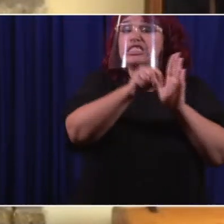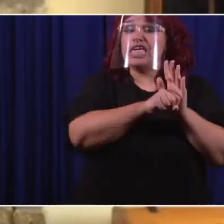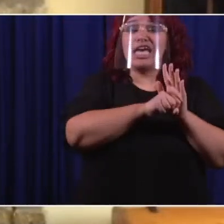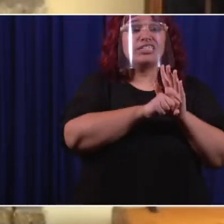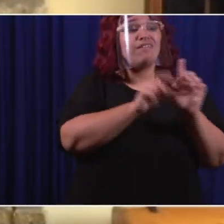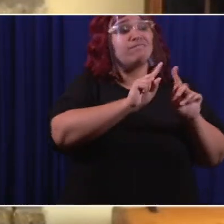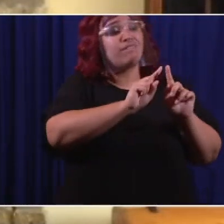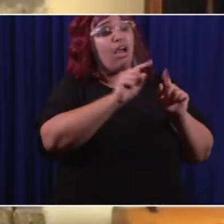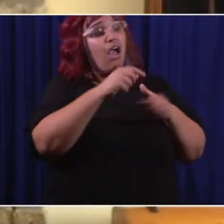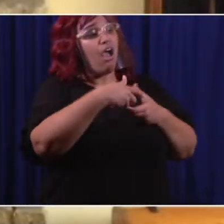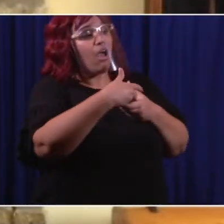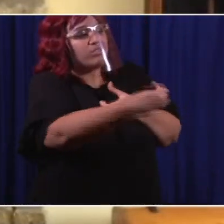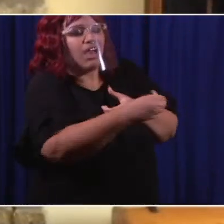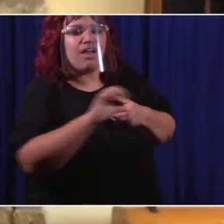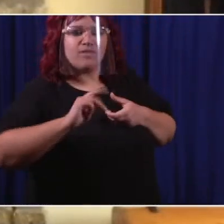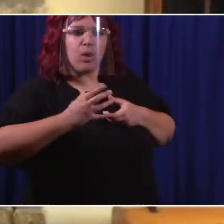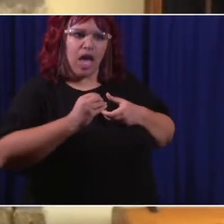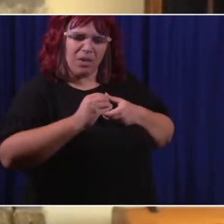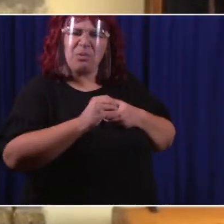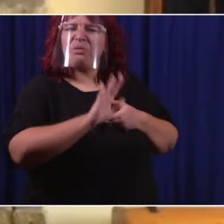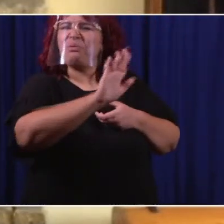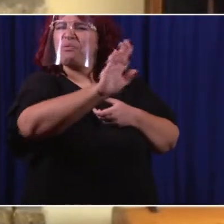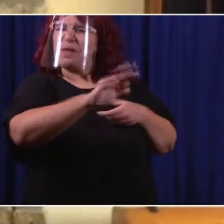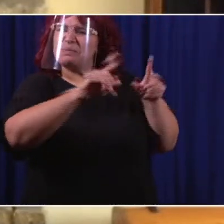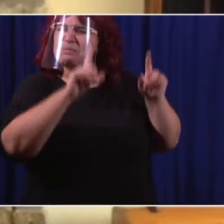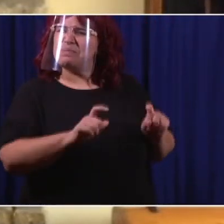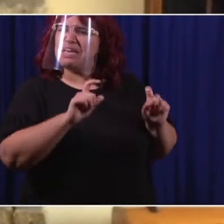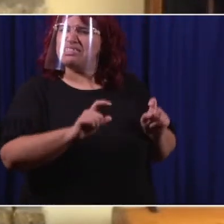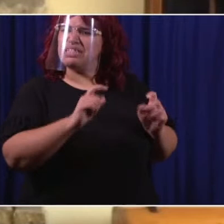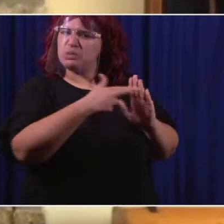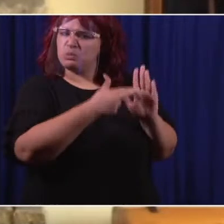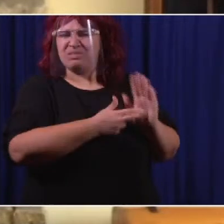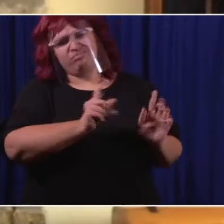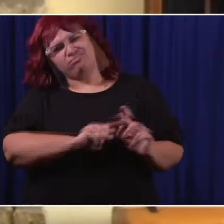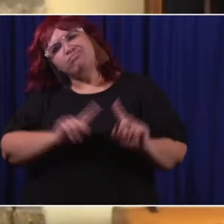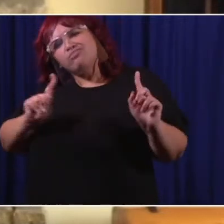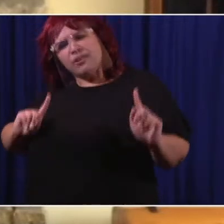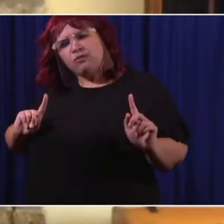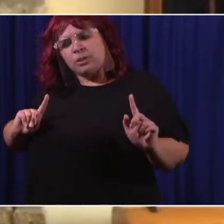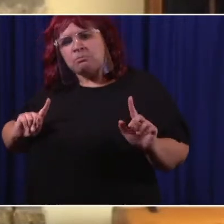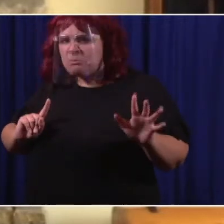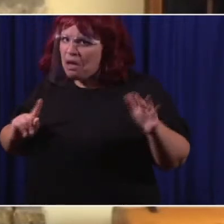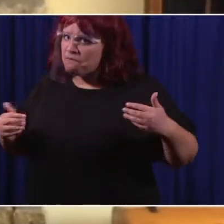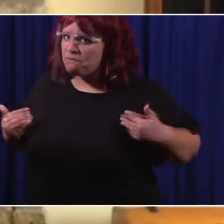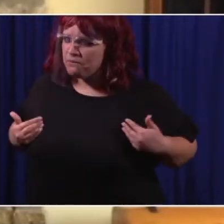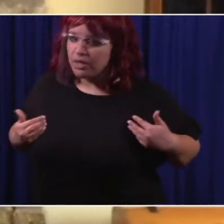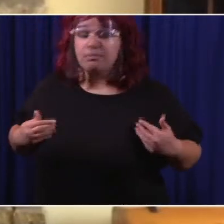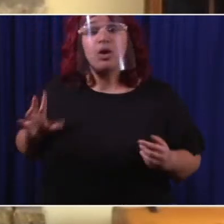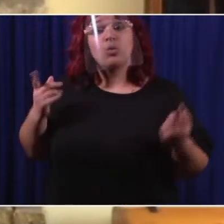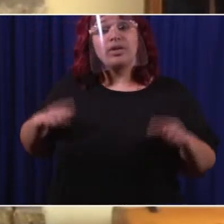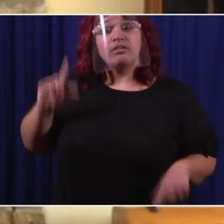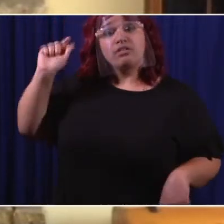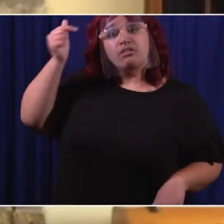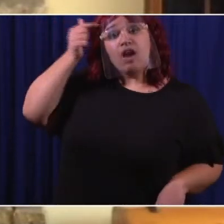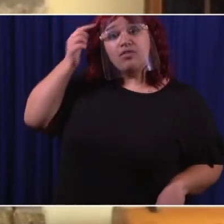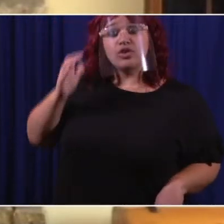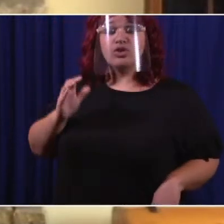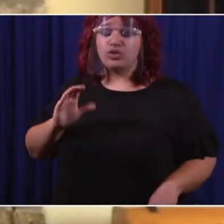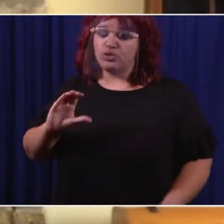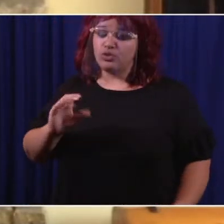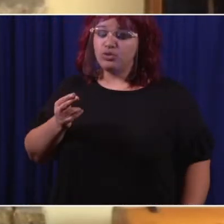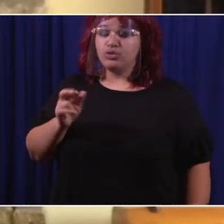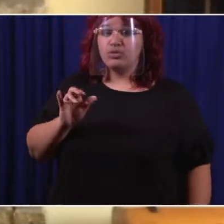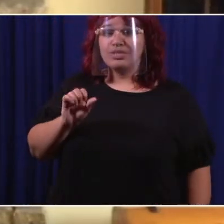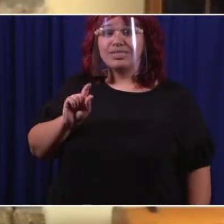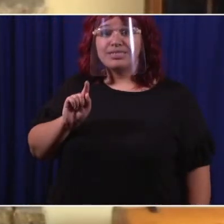in the case with the football. But the thing is that Governor Christie, when he was speaking, he said that testing